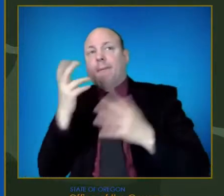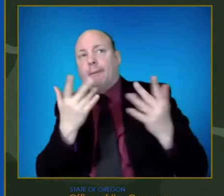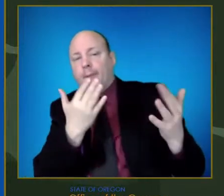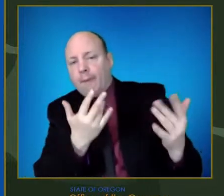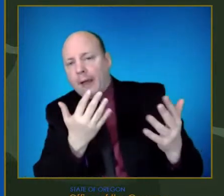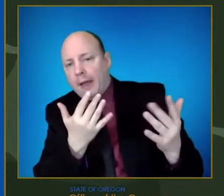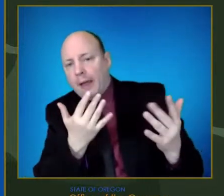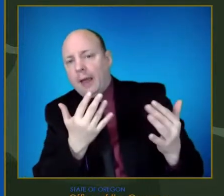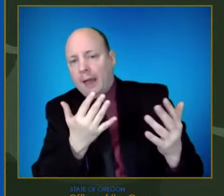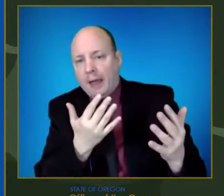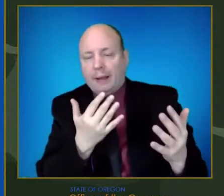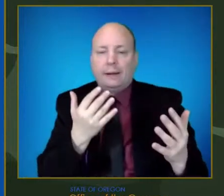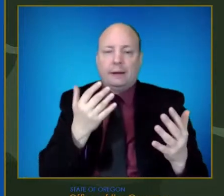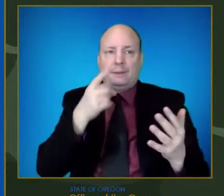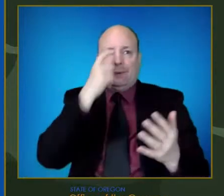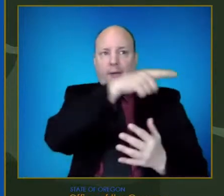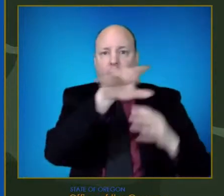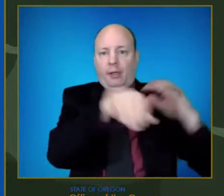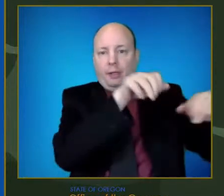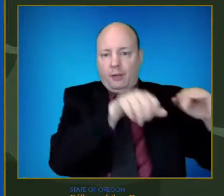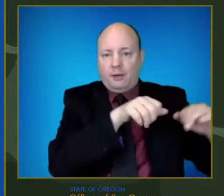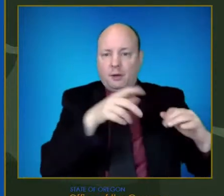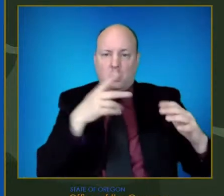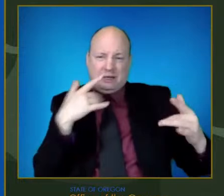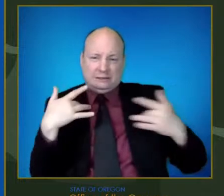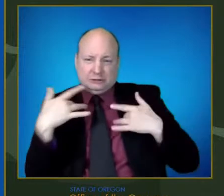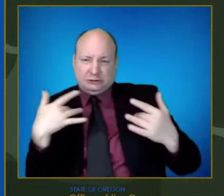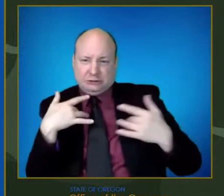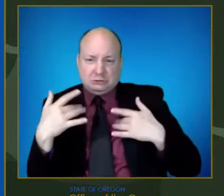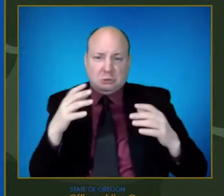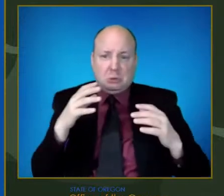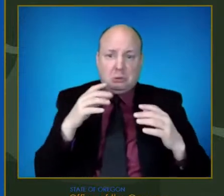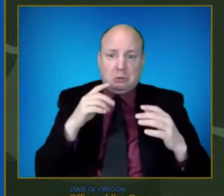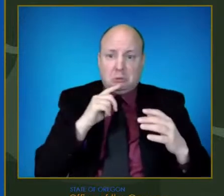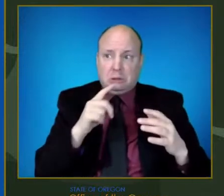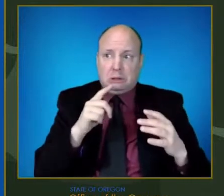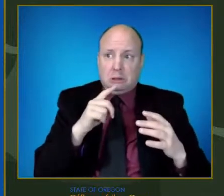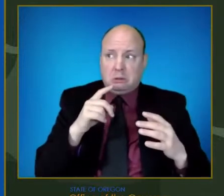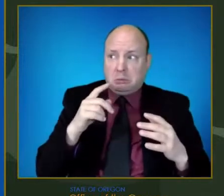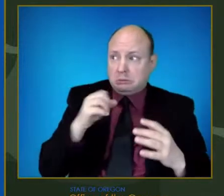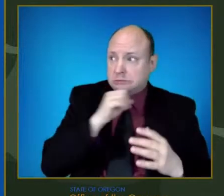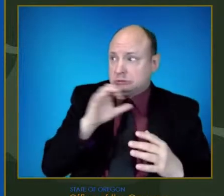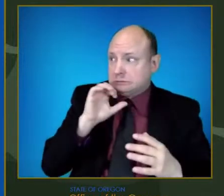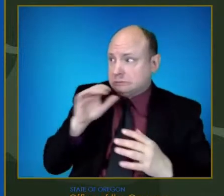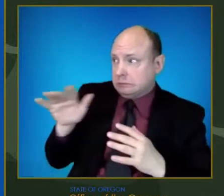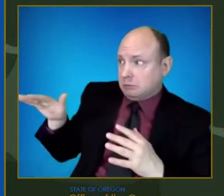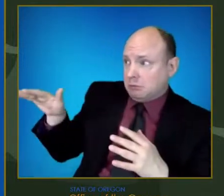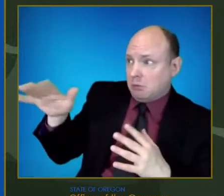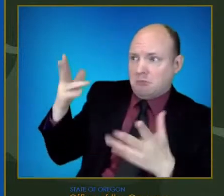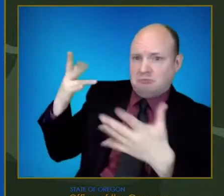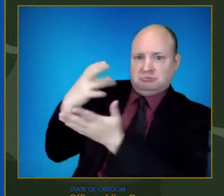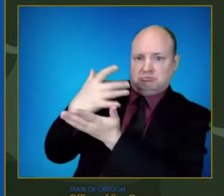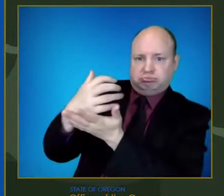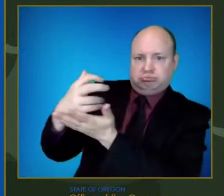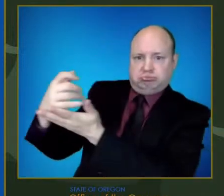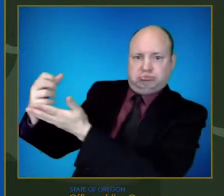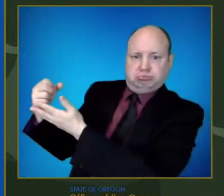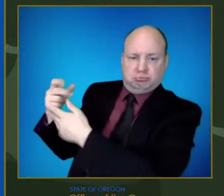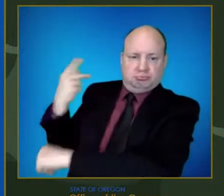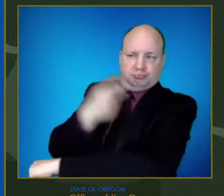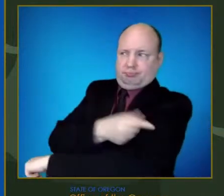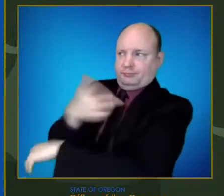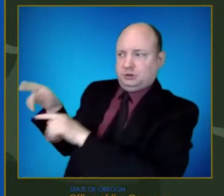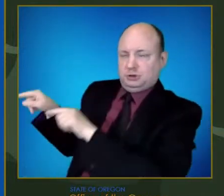be a cause for concern for all of us. And third, at the state level, we're taking steps to broaden eligibility and make sure no one is left